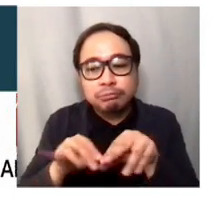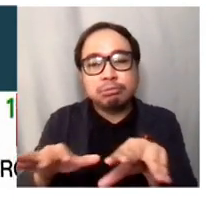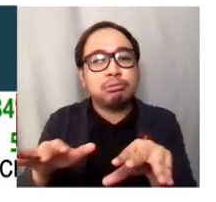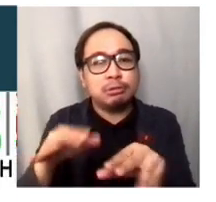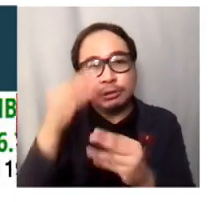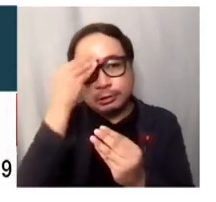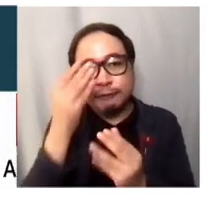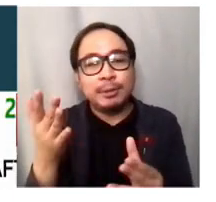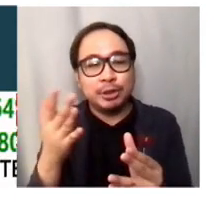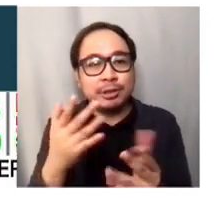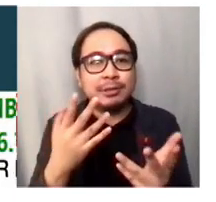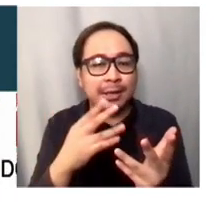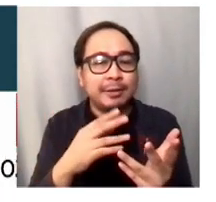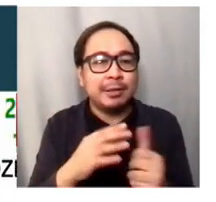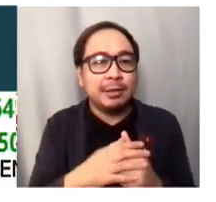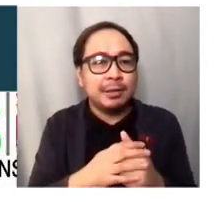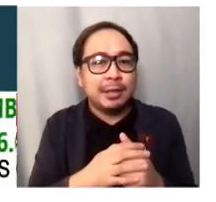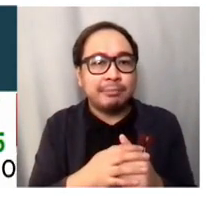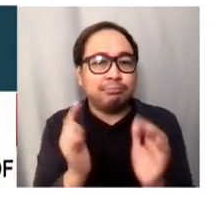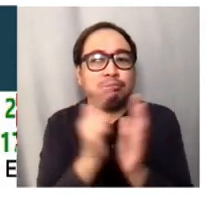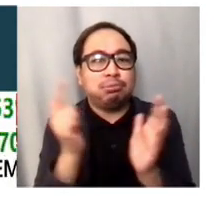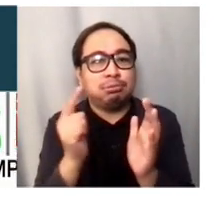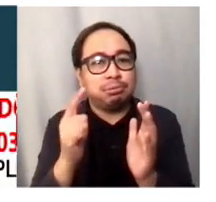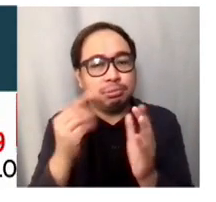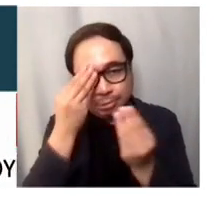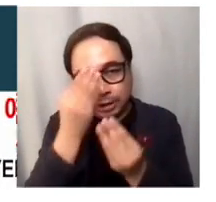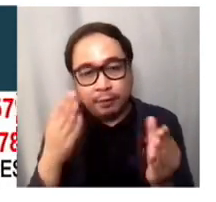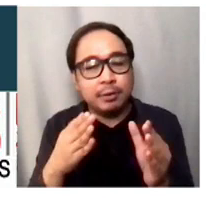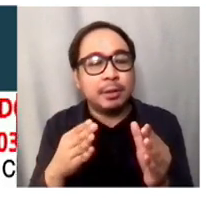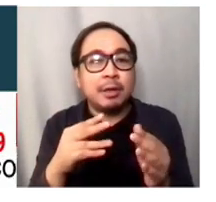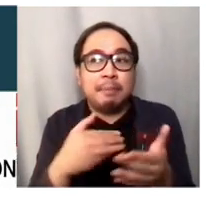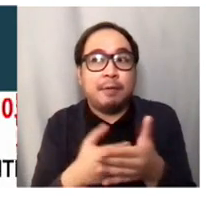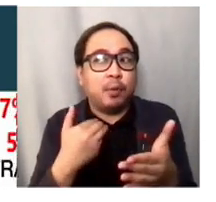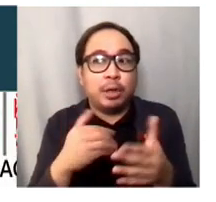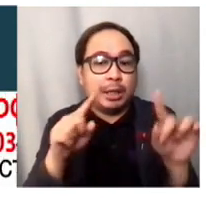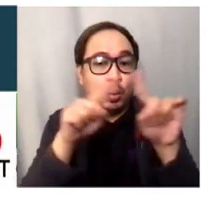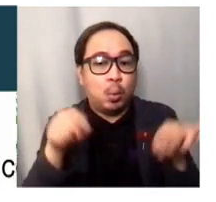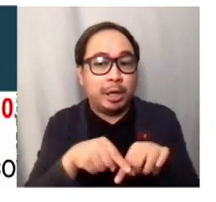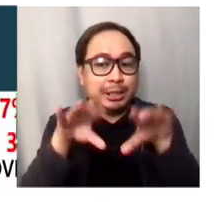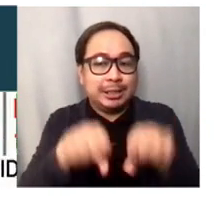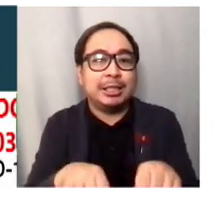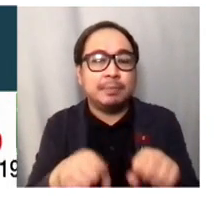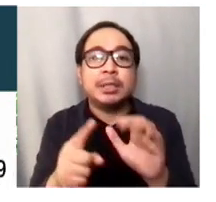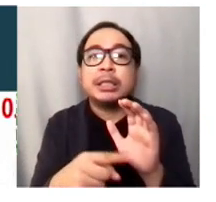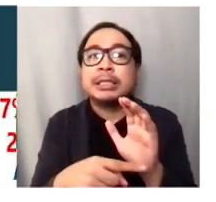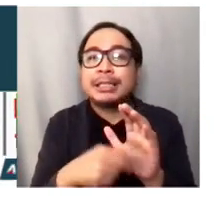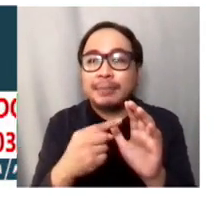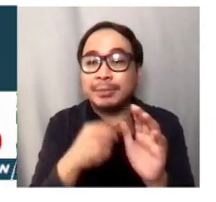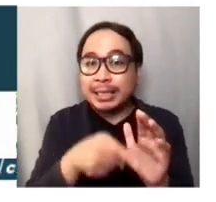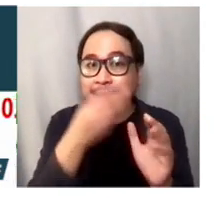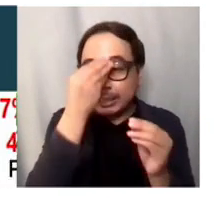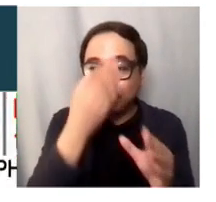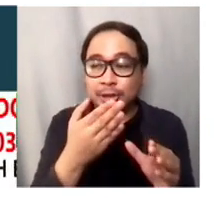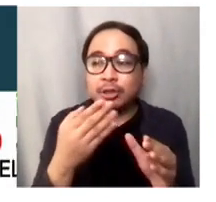a practical problem, before the warrants could be served, sometimes the information goes to the subject of this warrant.